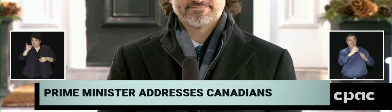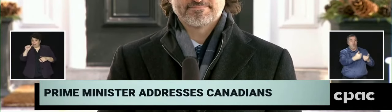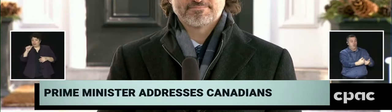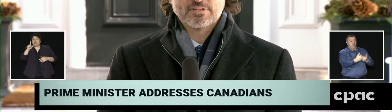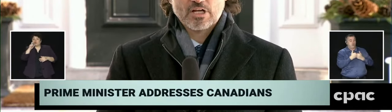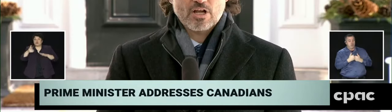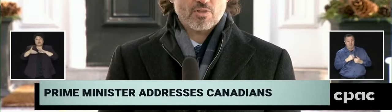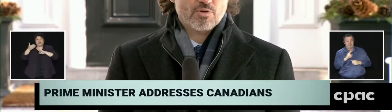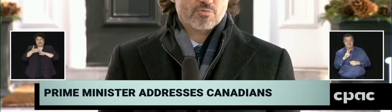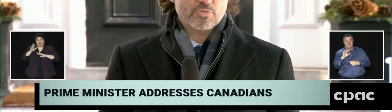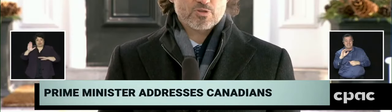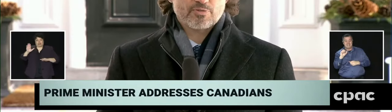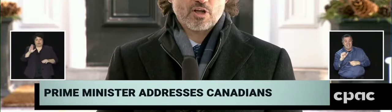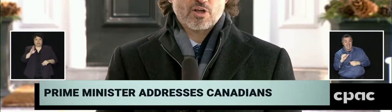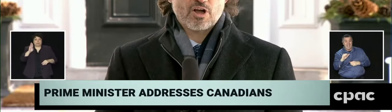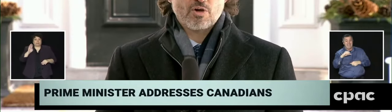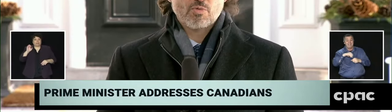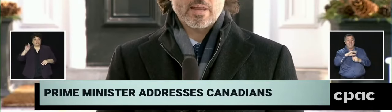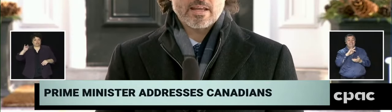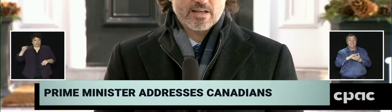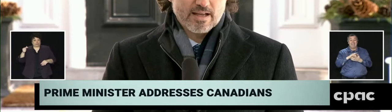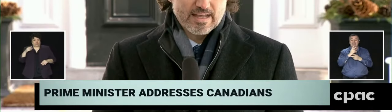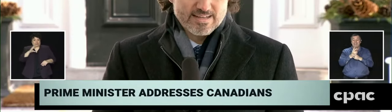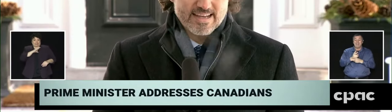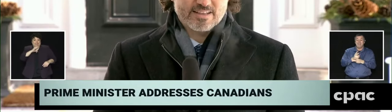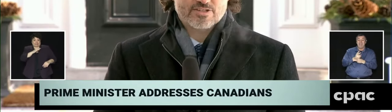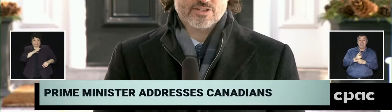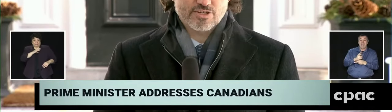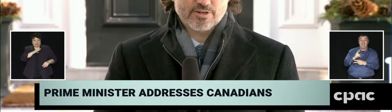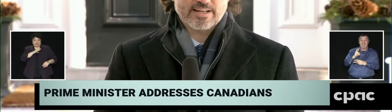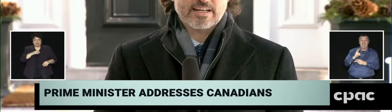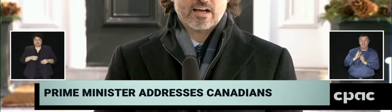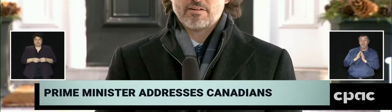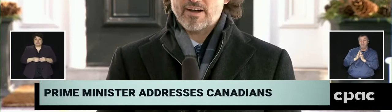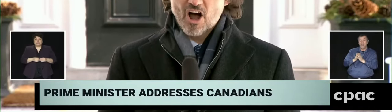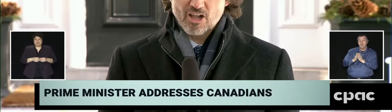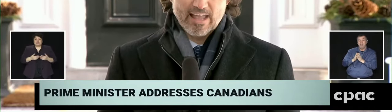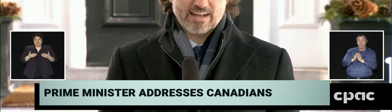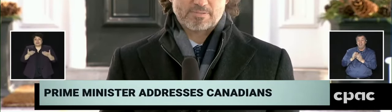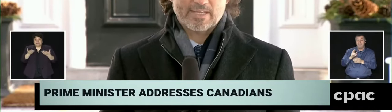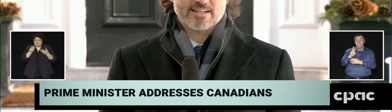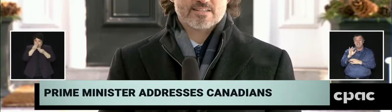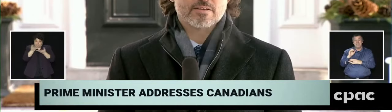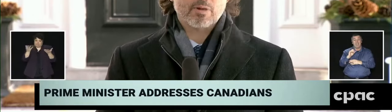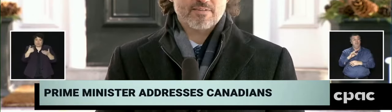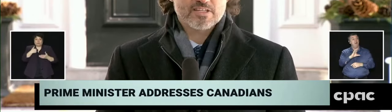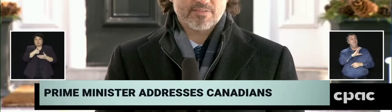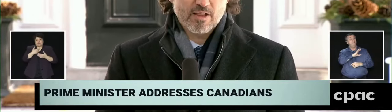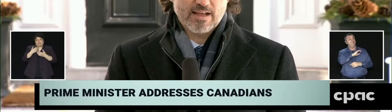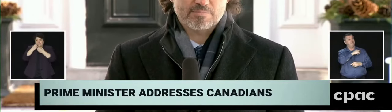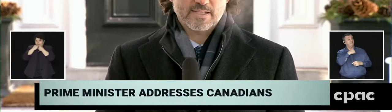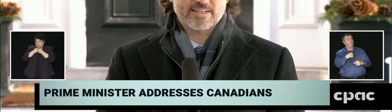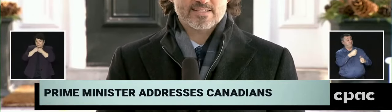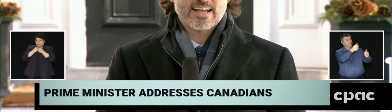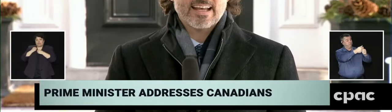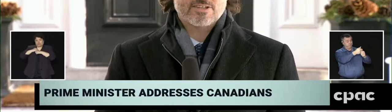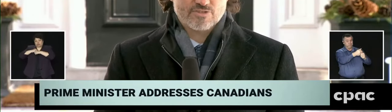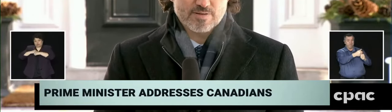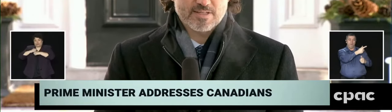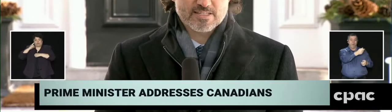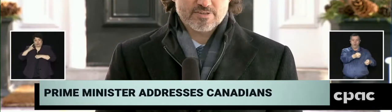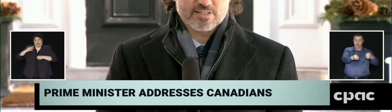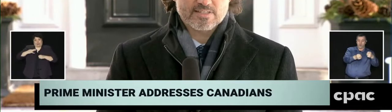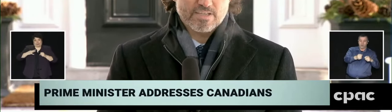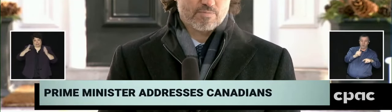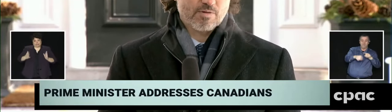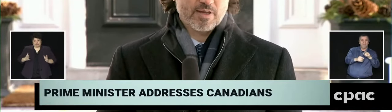Beijing Police? First of all, we take the security of all applicants and the privacy of all applicants